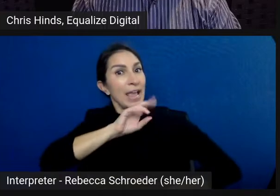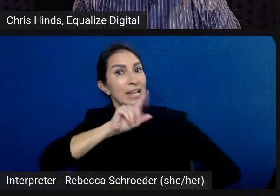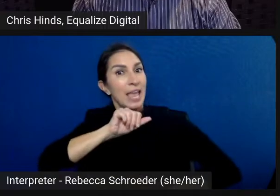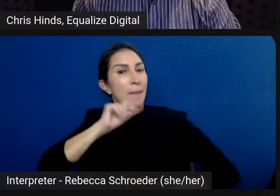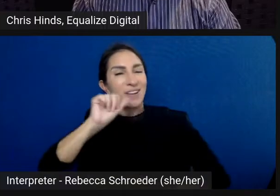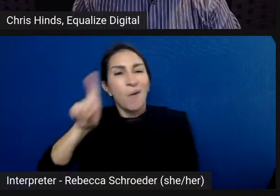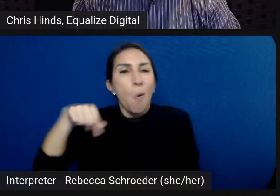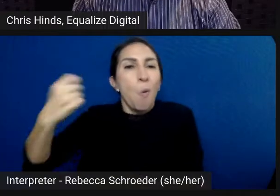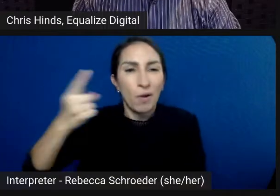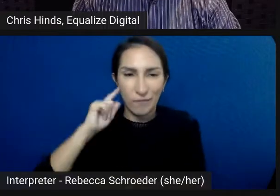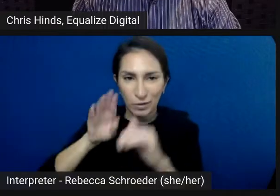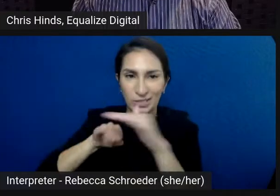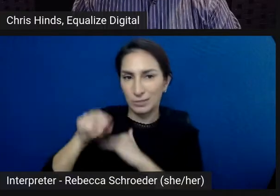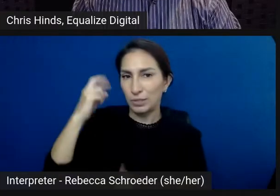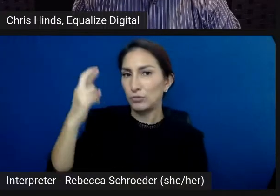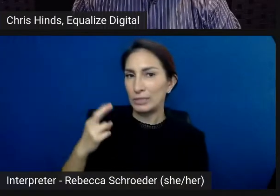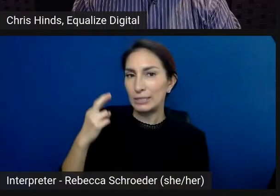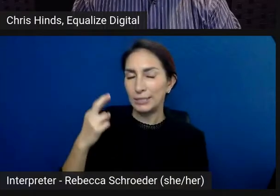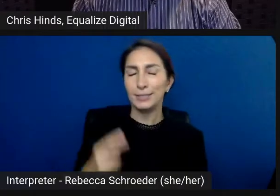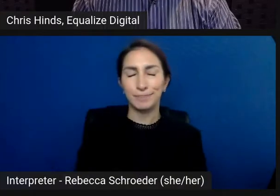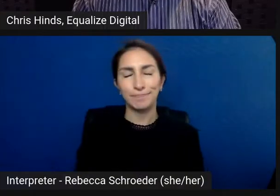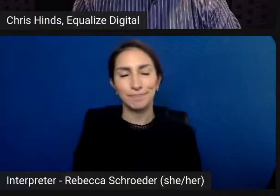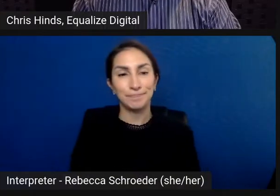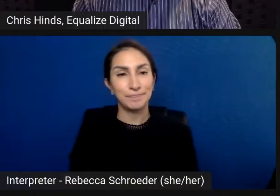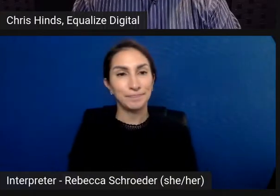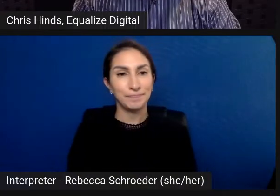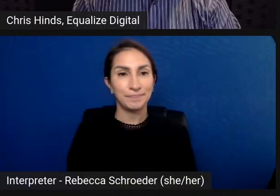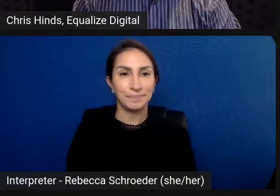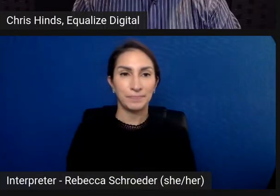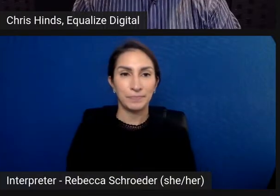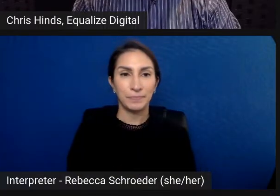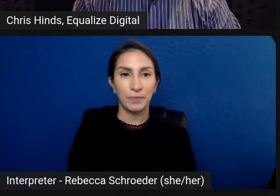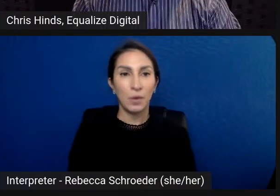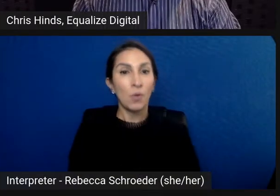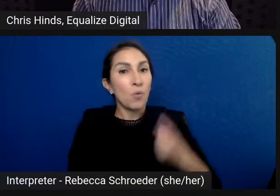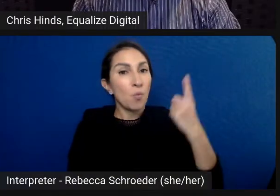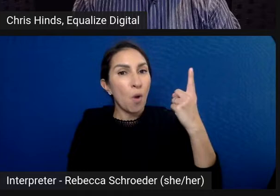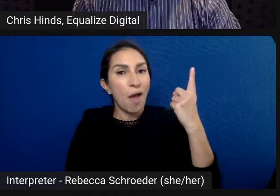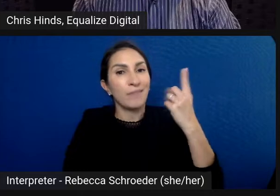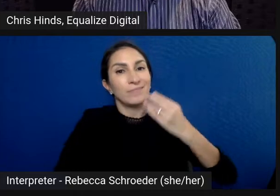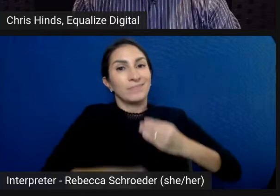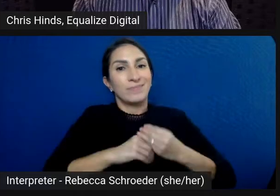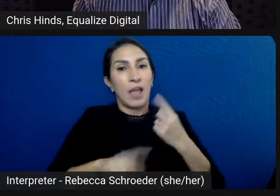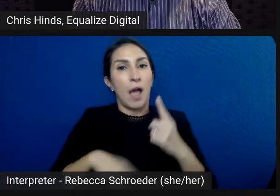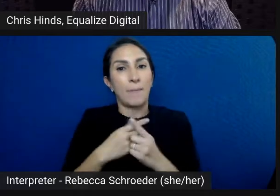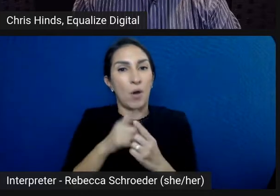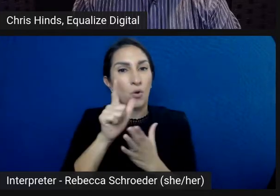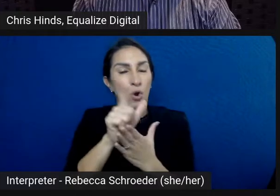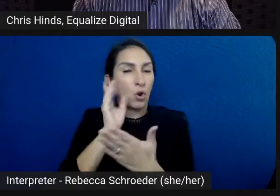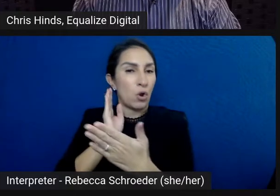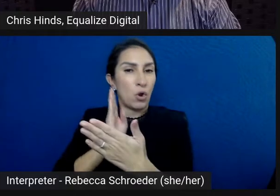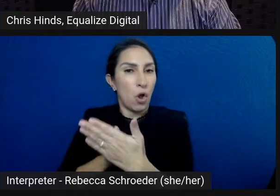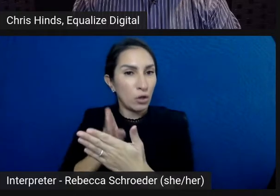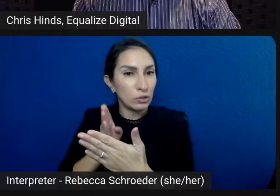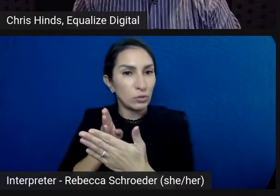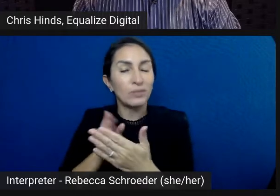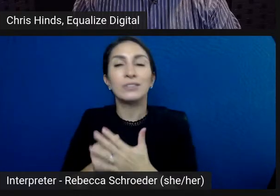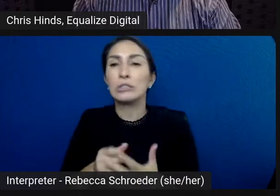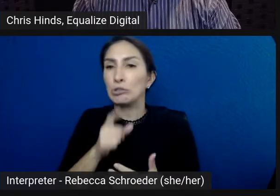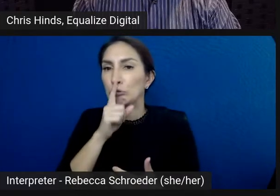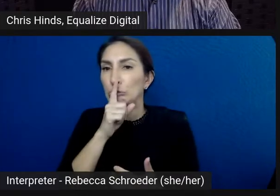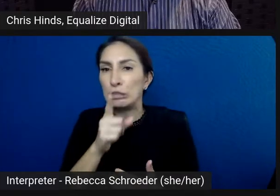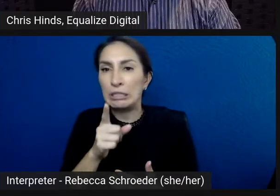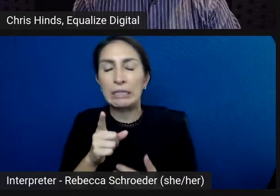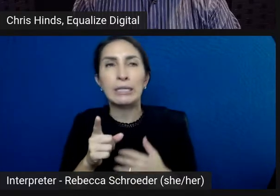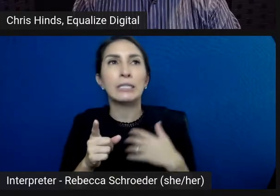that reason. One thing I would add about the lawsuit angle is that I think we've really been done a disservice